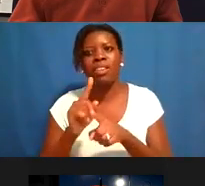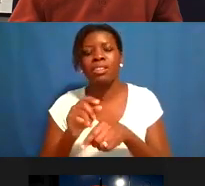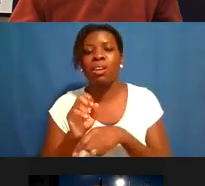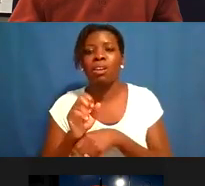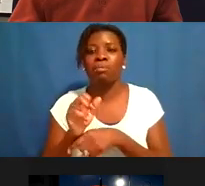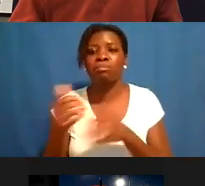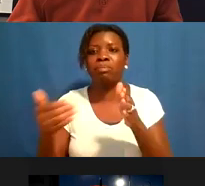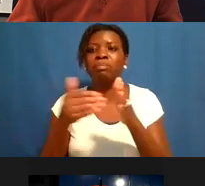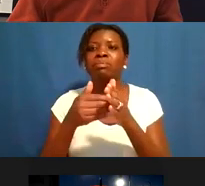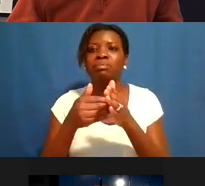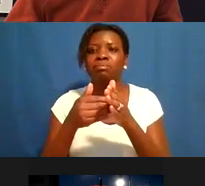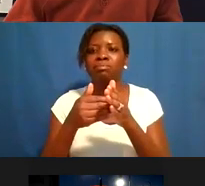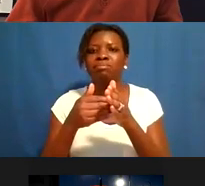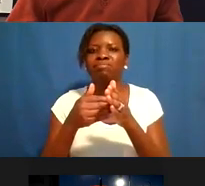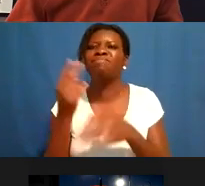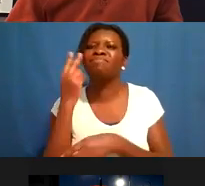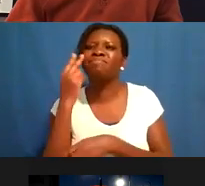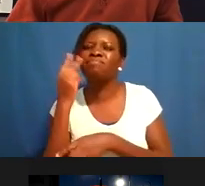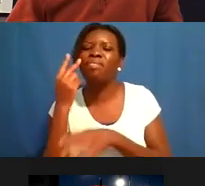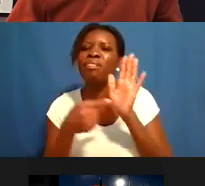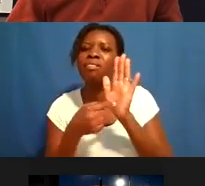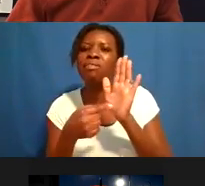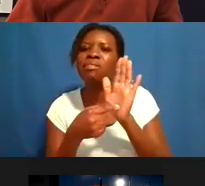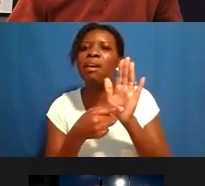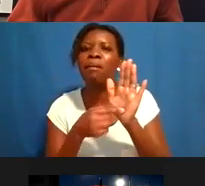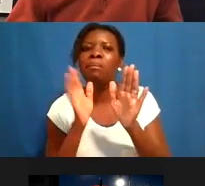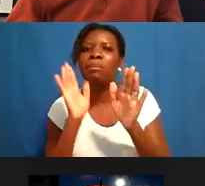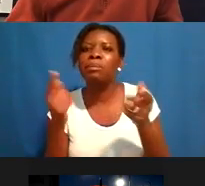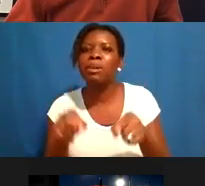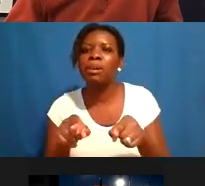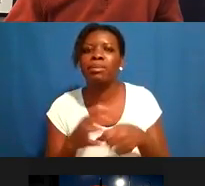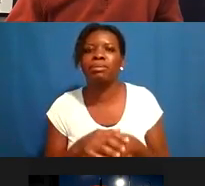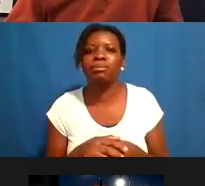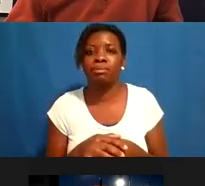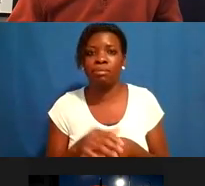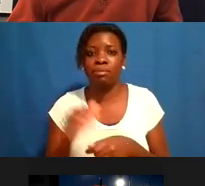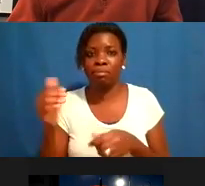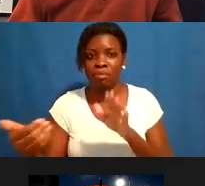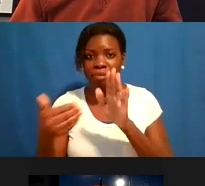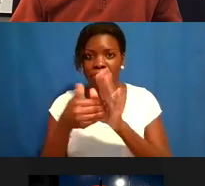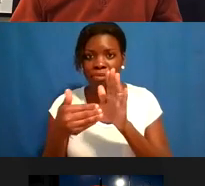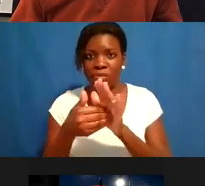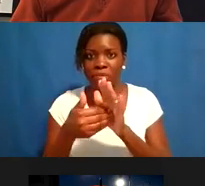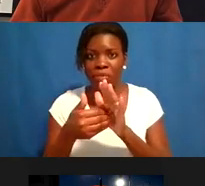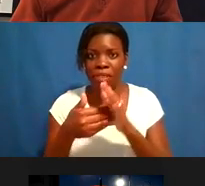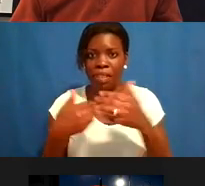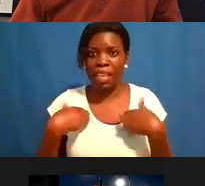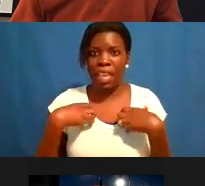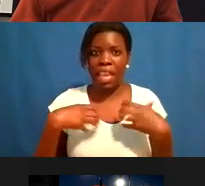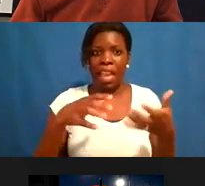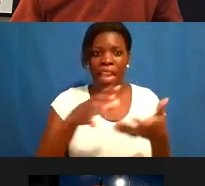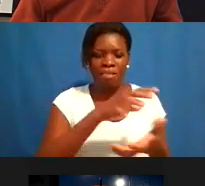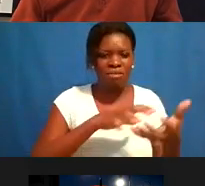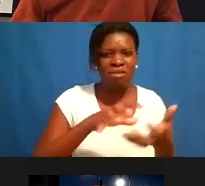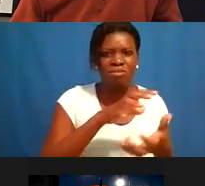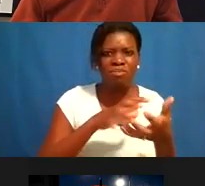again, let's see a demo and see what happens. So again, we have the cornstarch mixture, and we're gonna hit